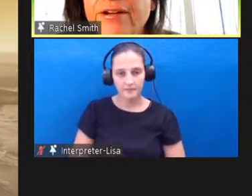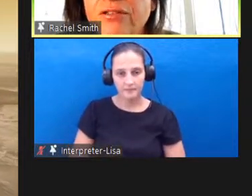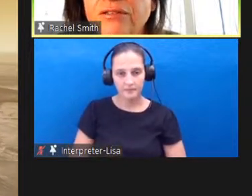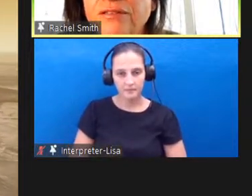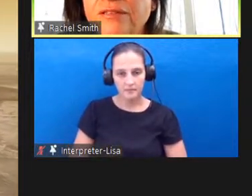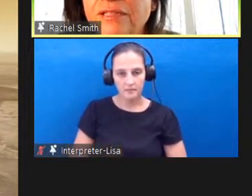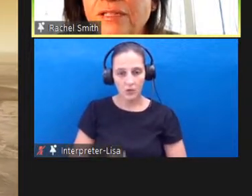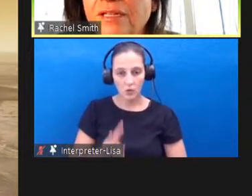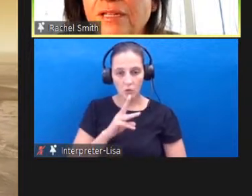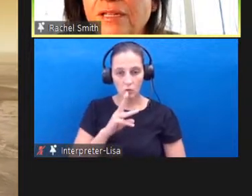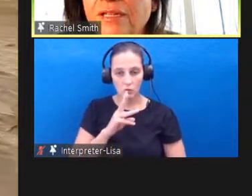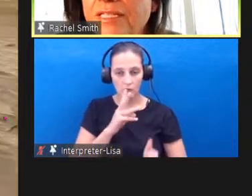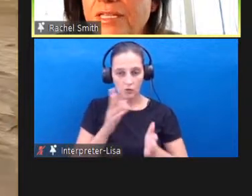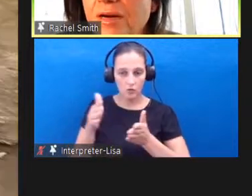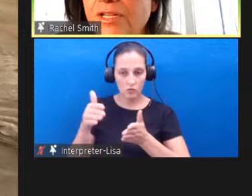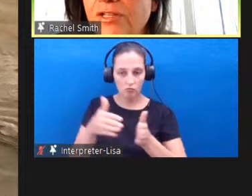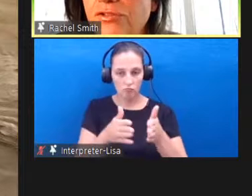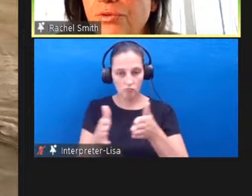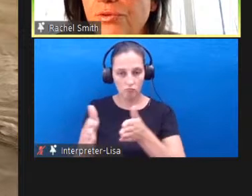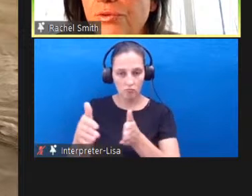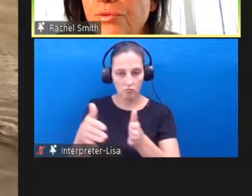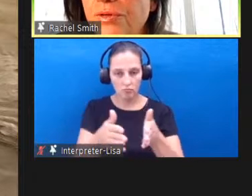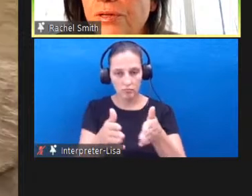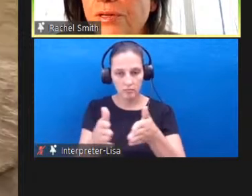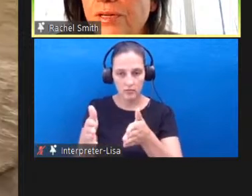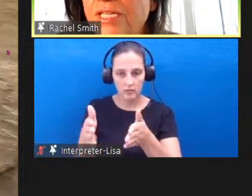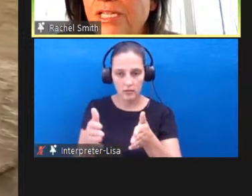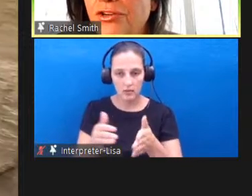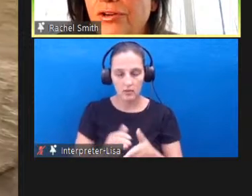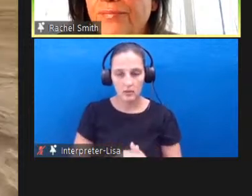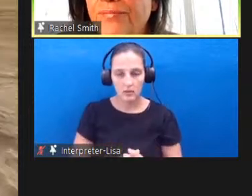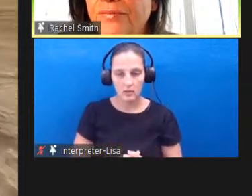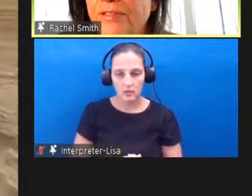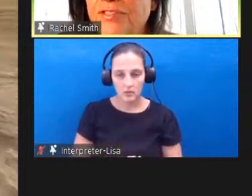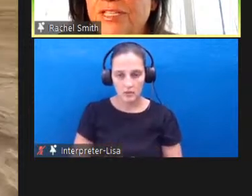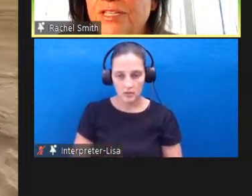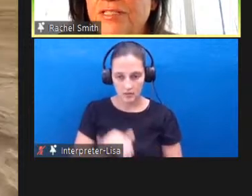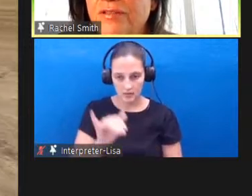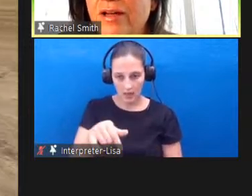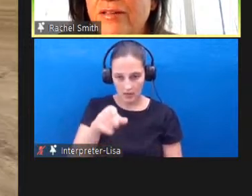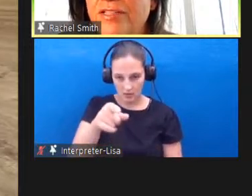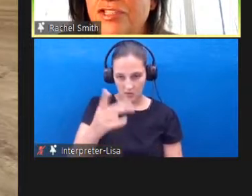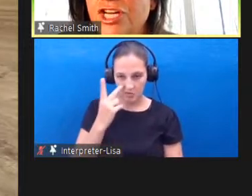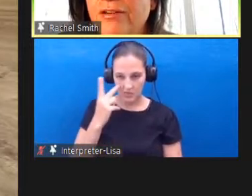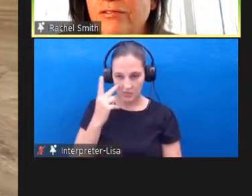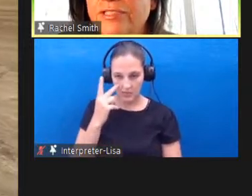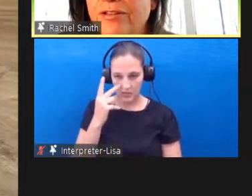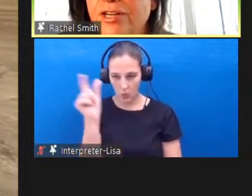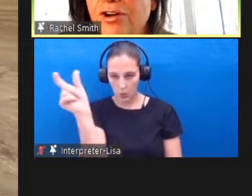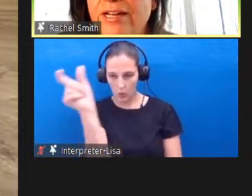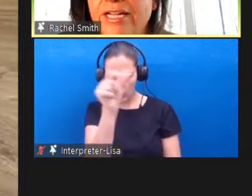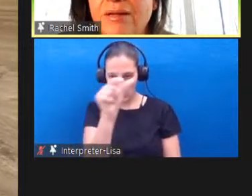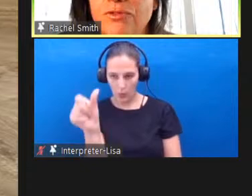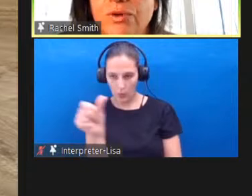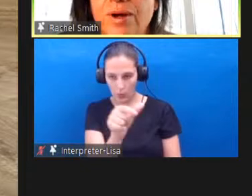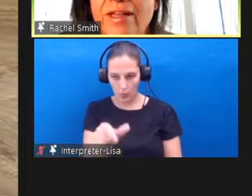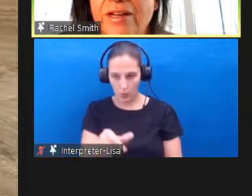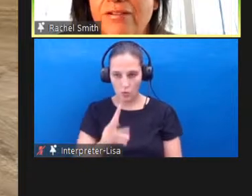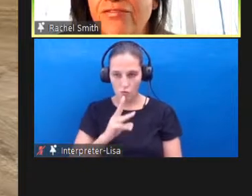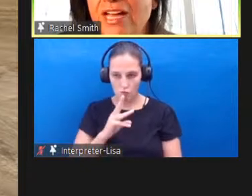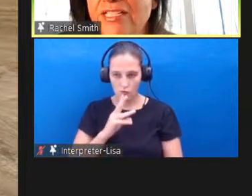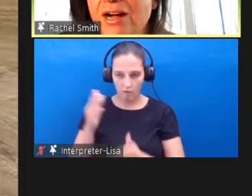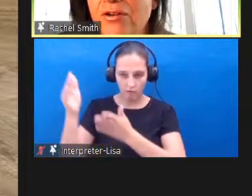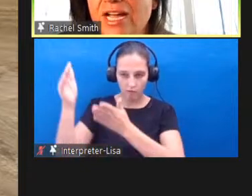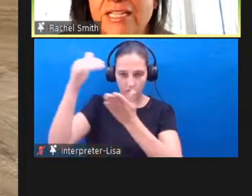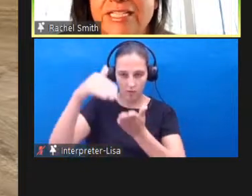river channel is coming through here. You see this line, this channel down here, and it came through and